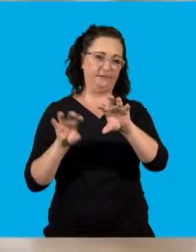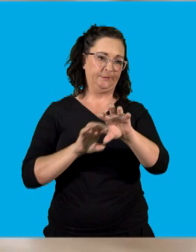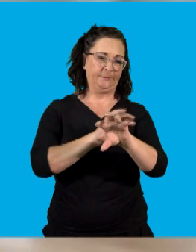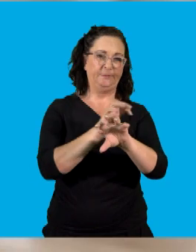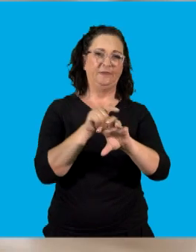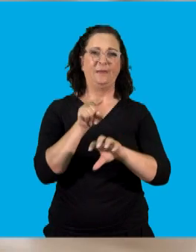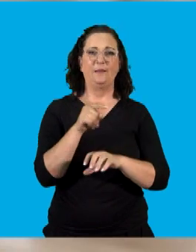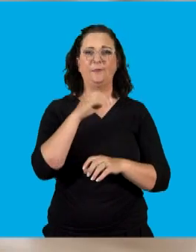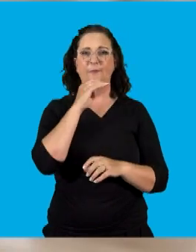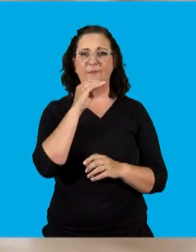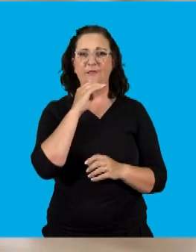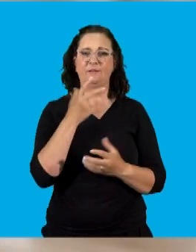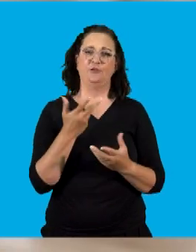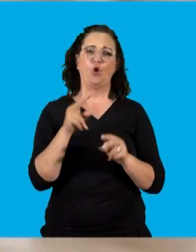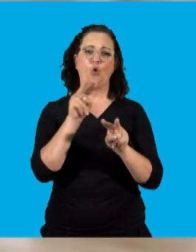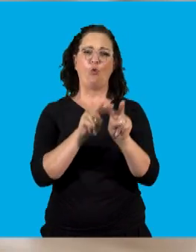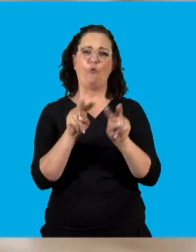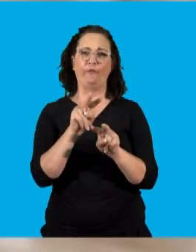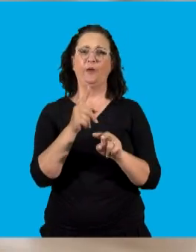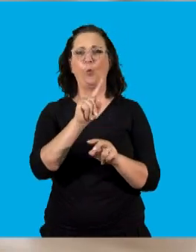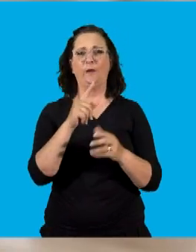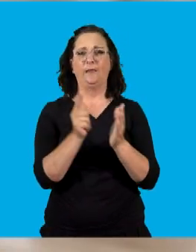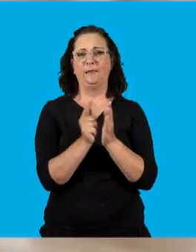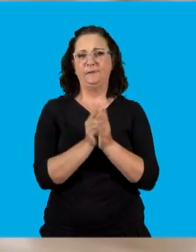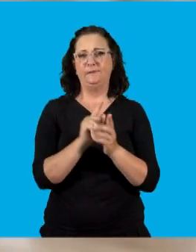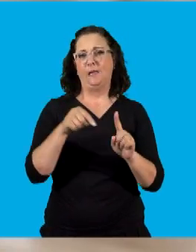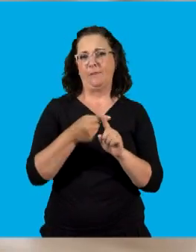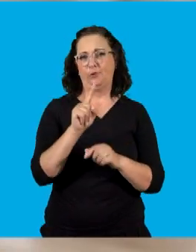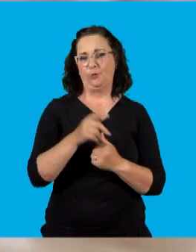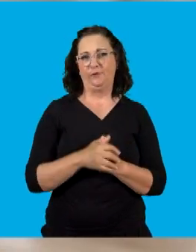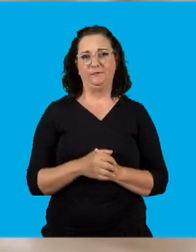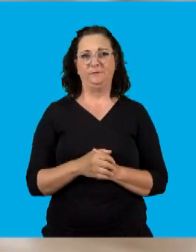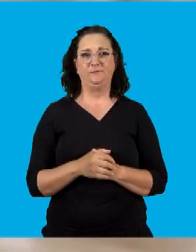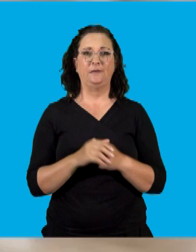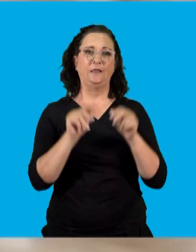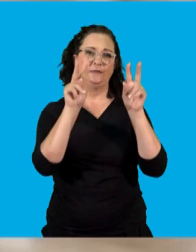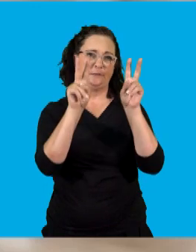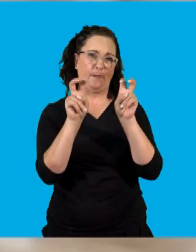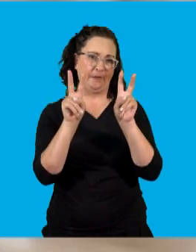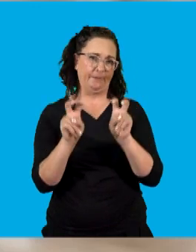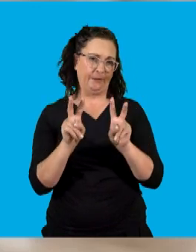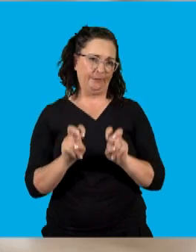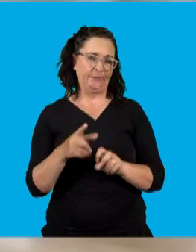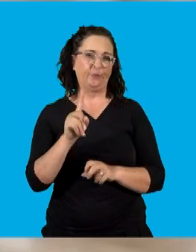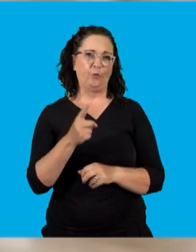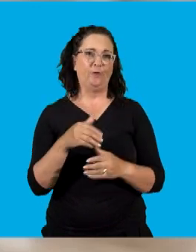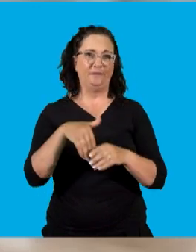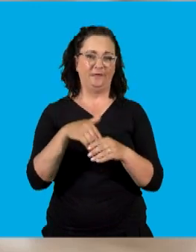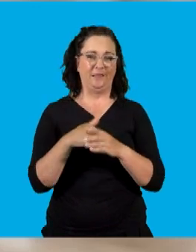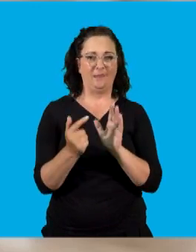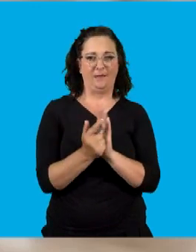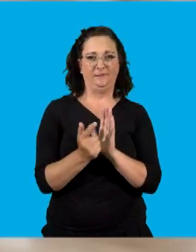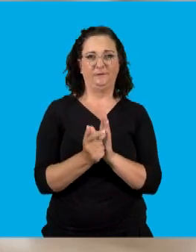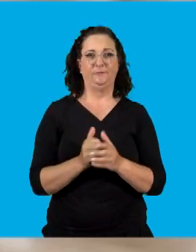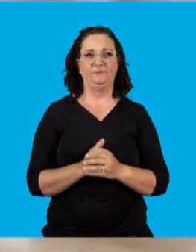an overview of what our lesson will be about. So these are the subtopics that we are going to unpack